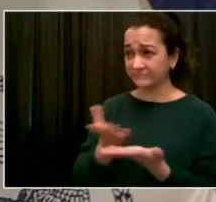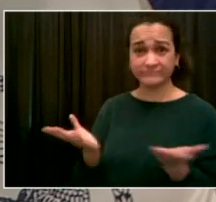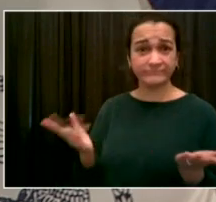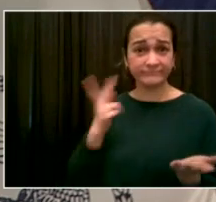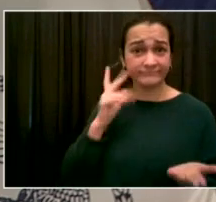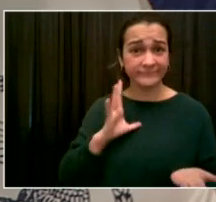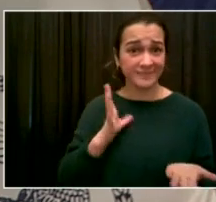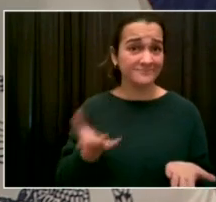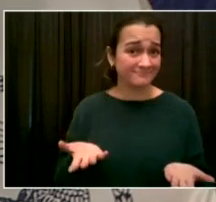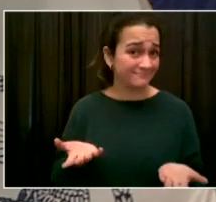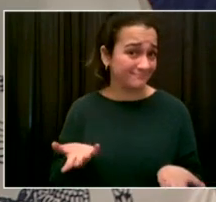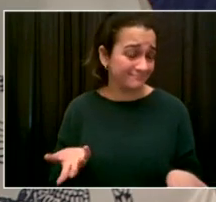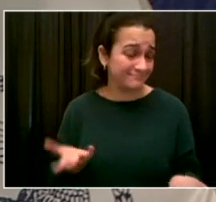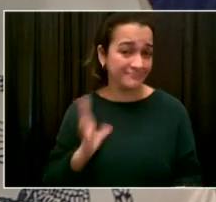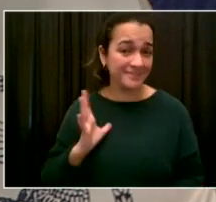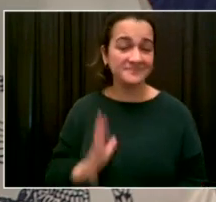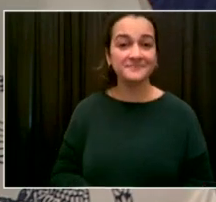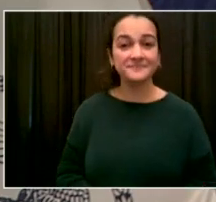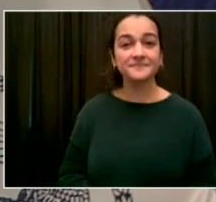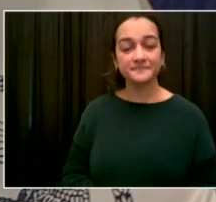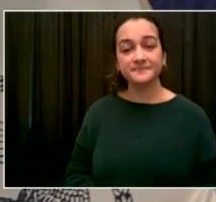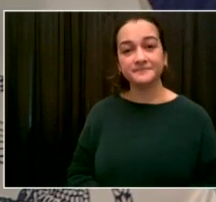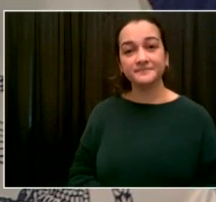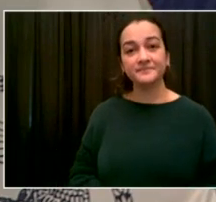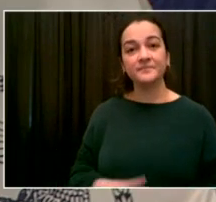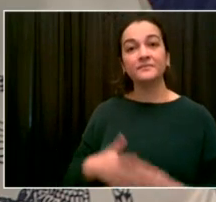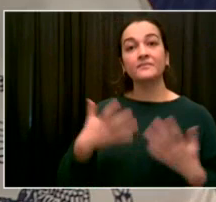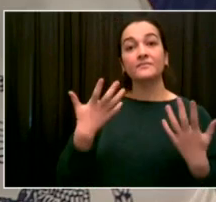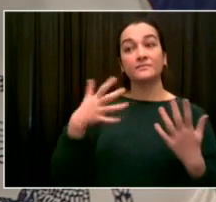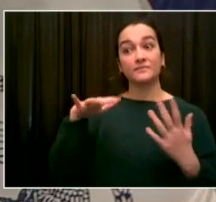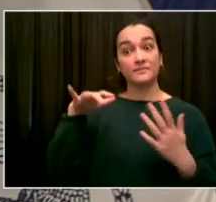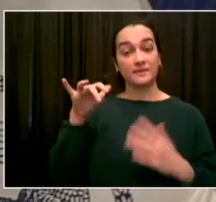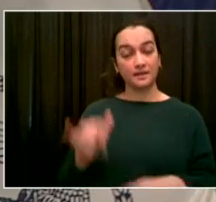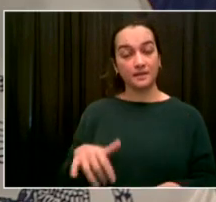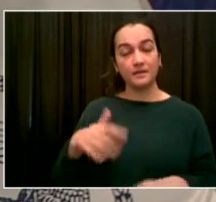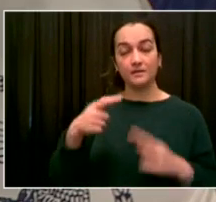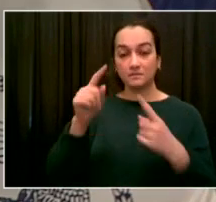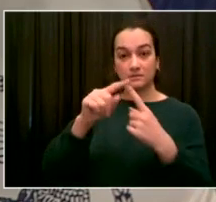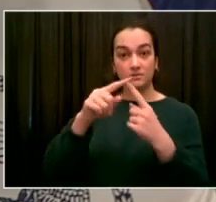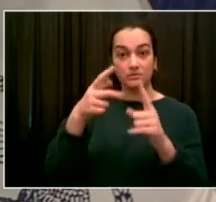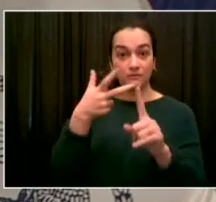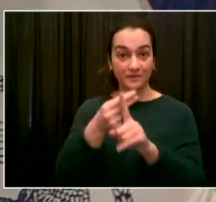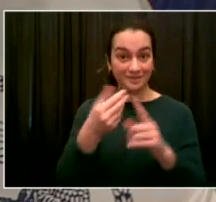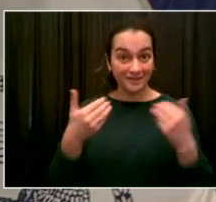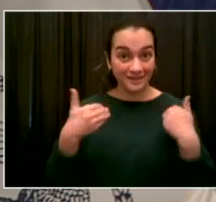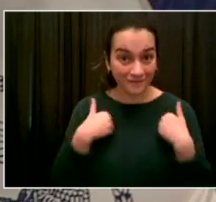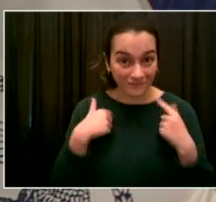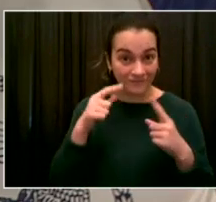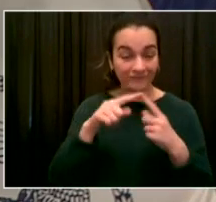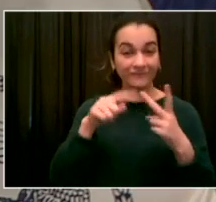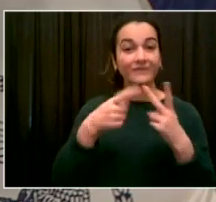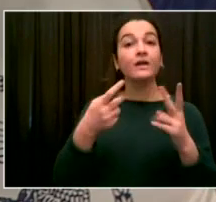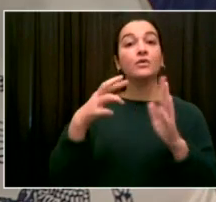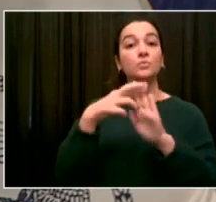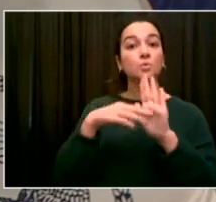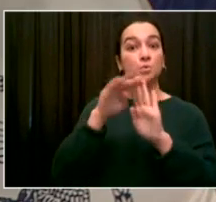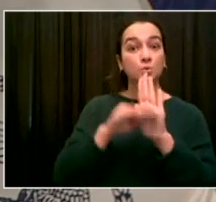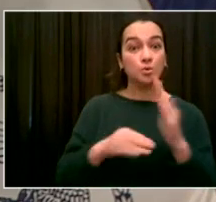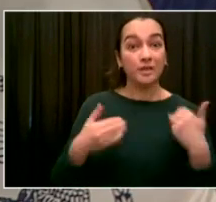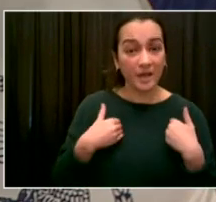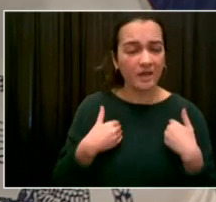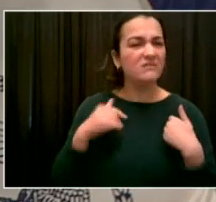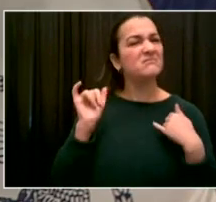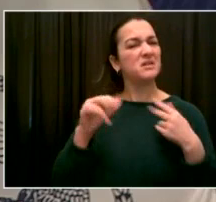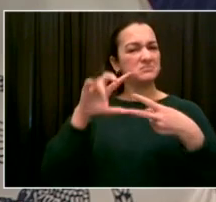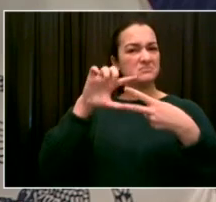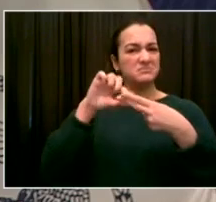And I don't agree that supervisors are not communicating and working with people. I think my experience is they are, and